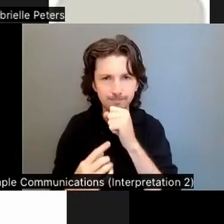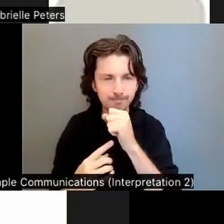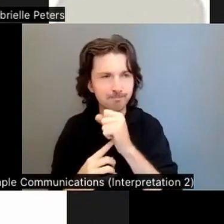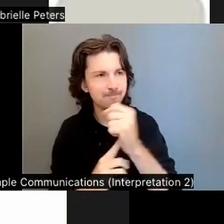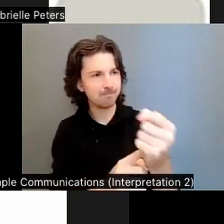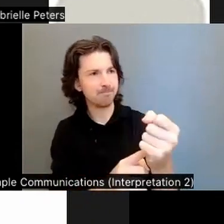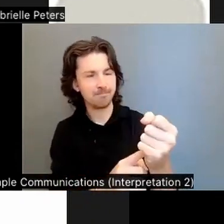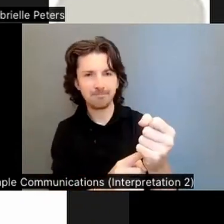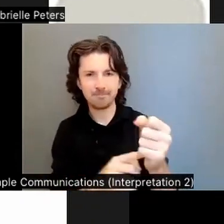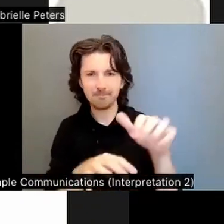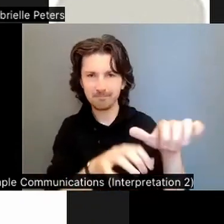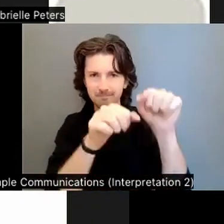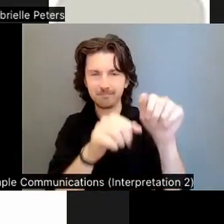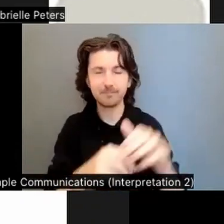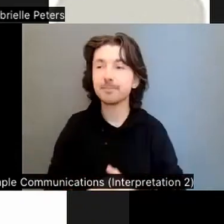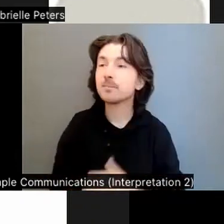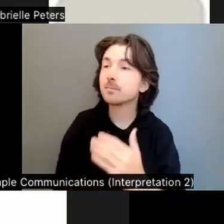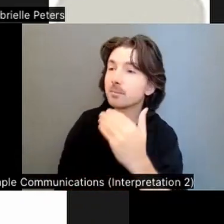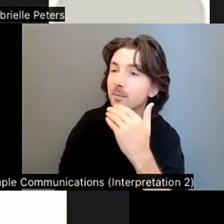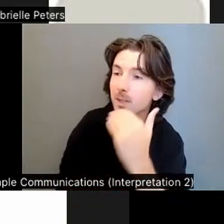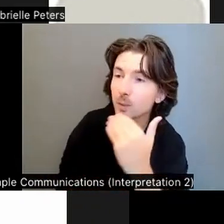Thank you, Asya.